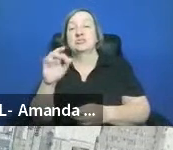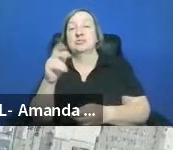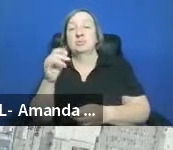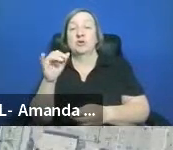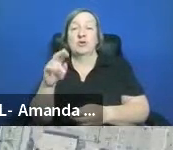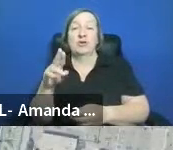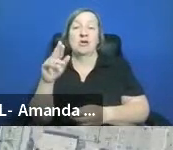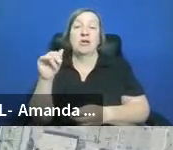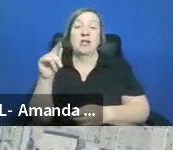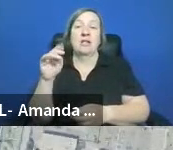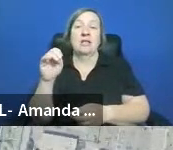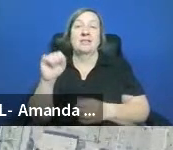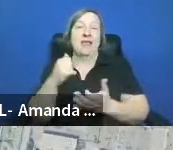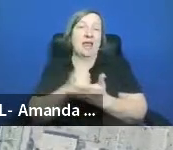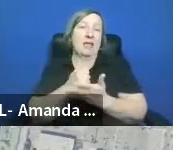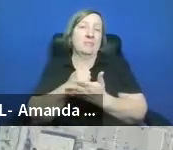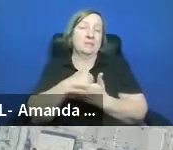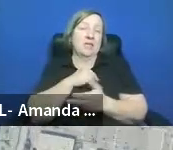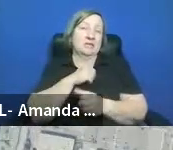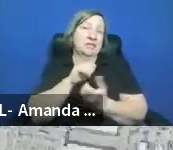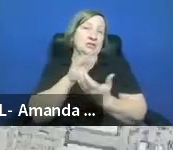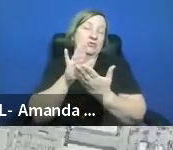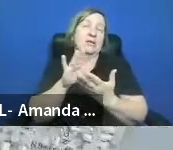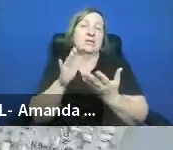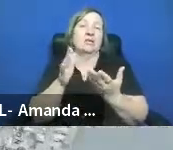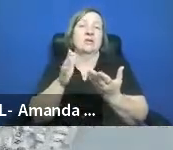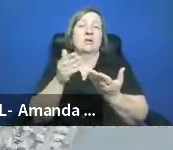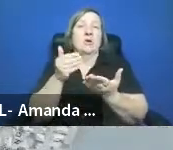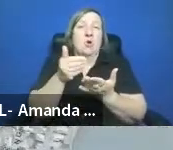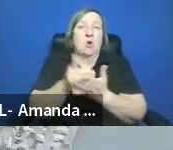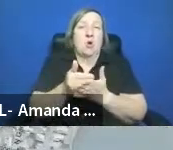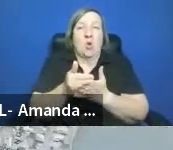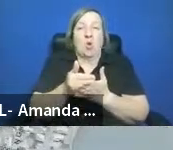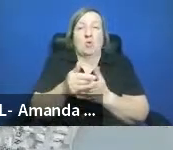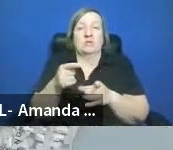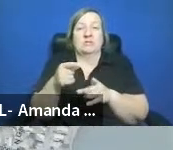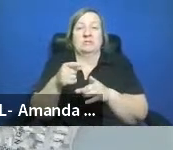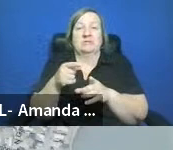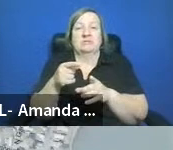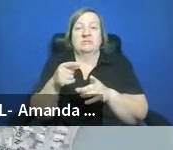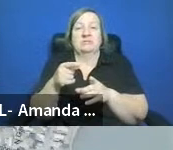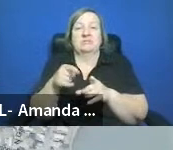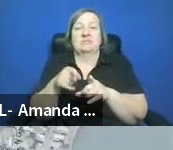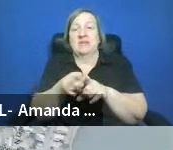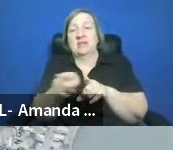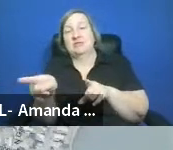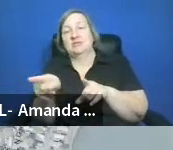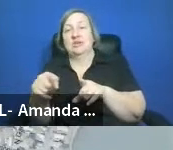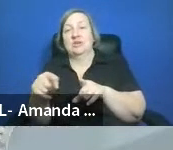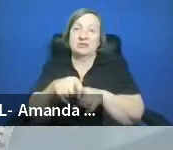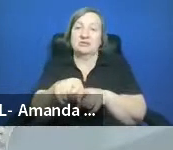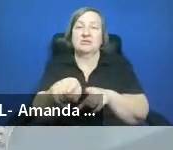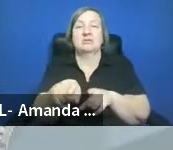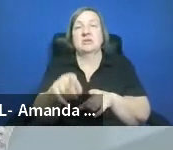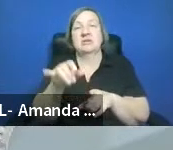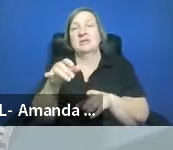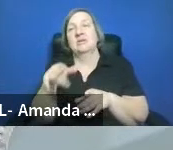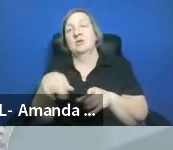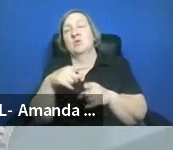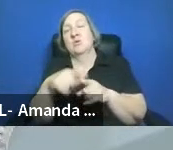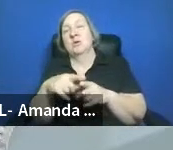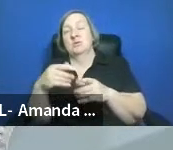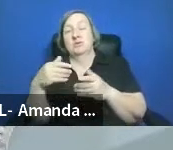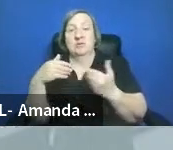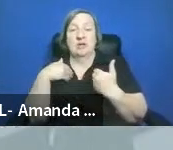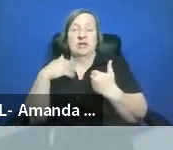closely spaced interchanges. Again, when you address one of these interchanges in the program area, you have effects on others. So I'm